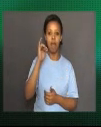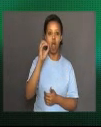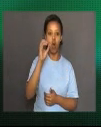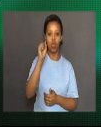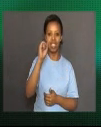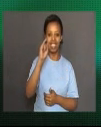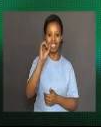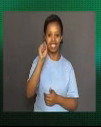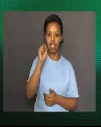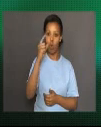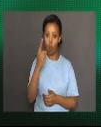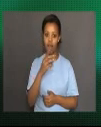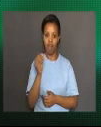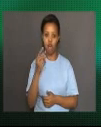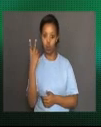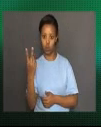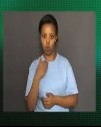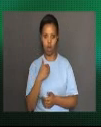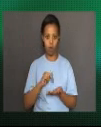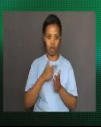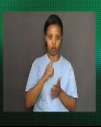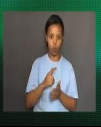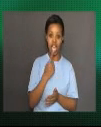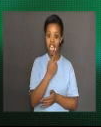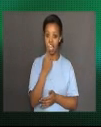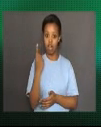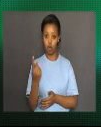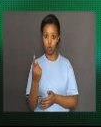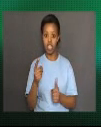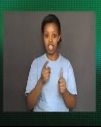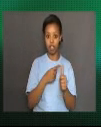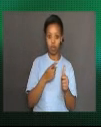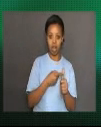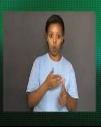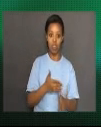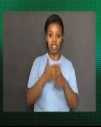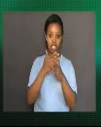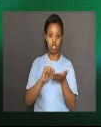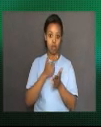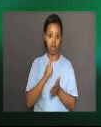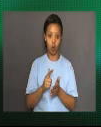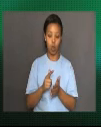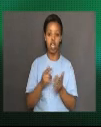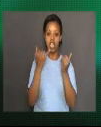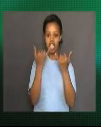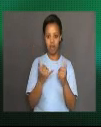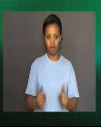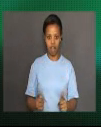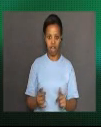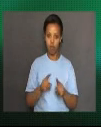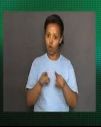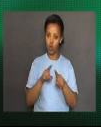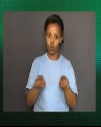and meiosis II. Each of the primary stages is divided into